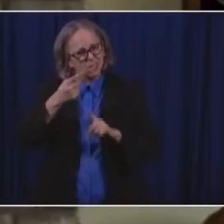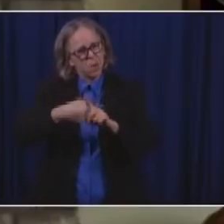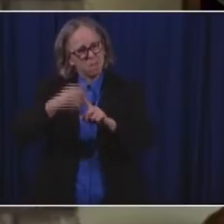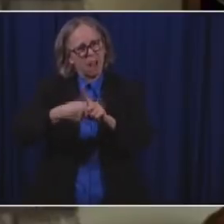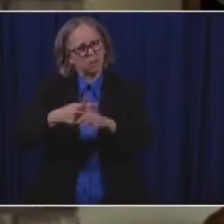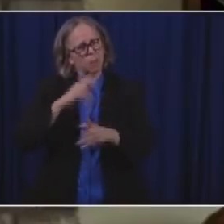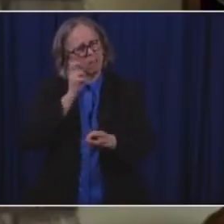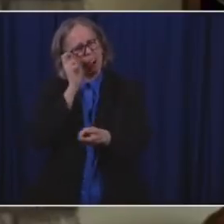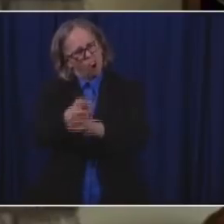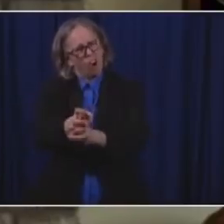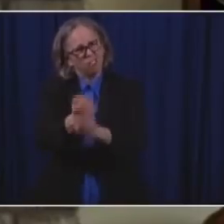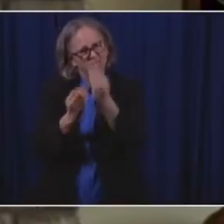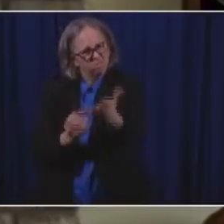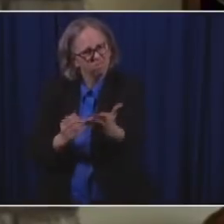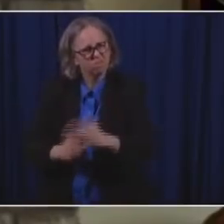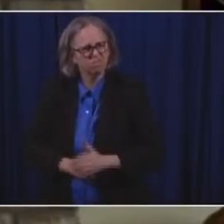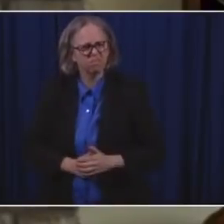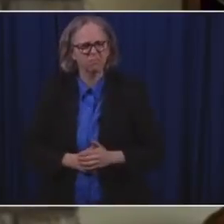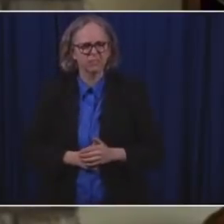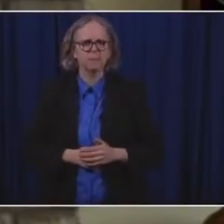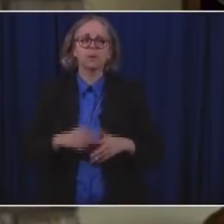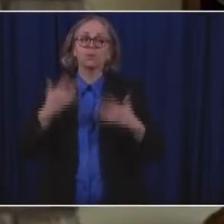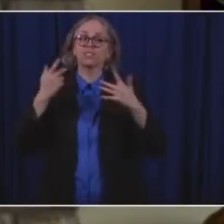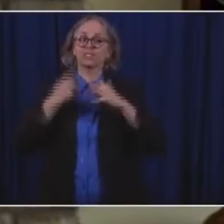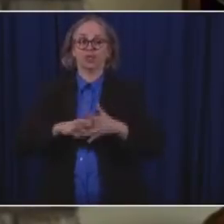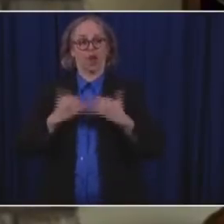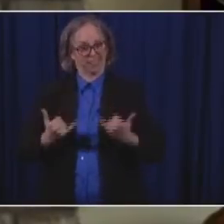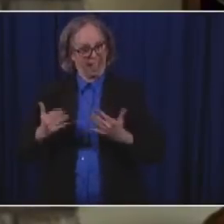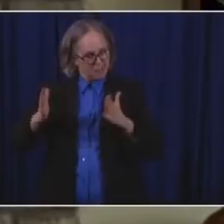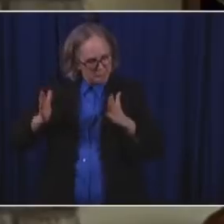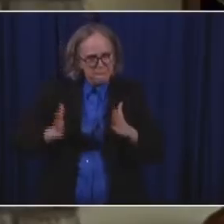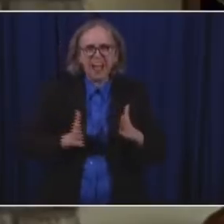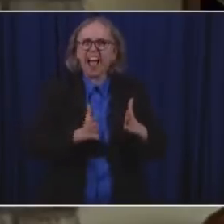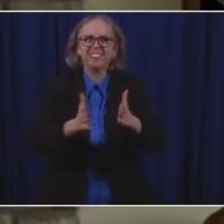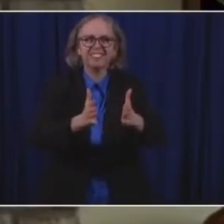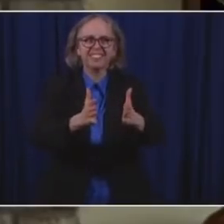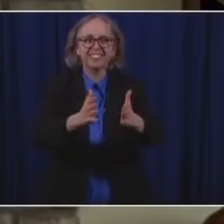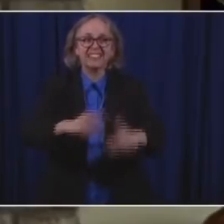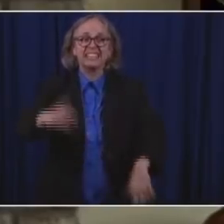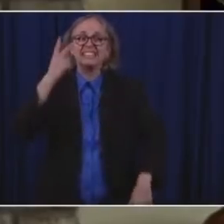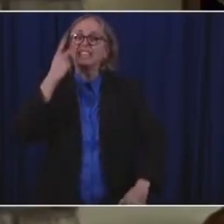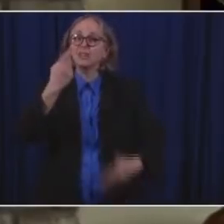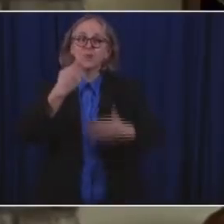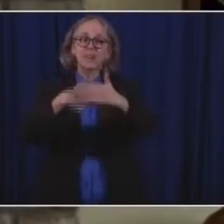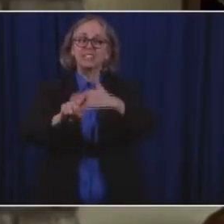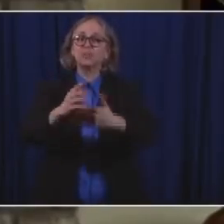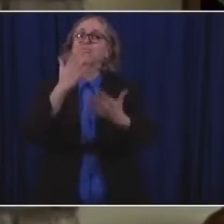out there, and we're starting down that pathway now. So we'll see you all next week. Thank you very much.